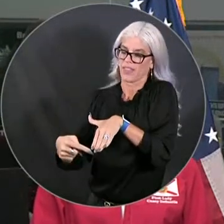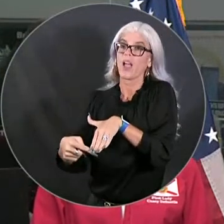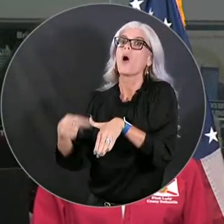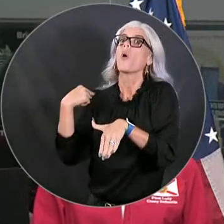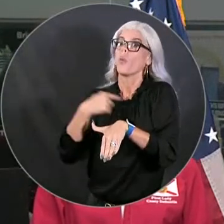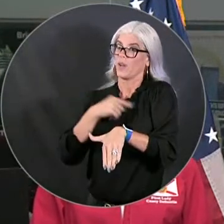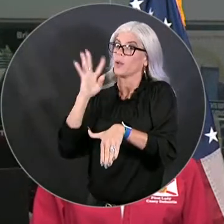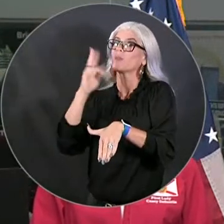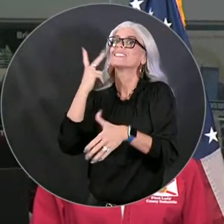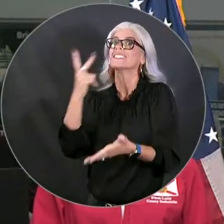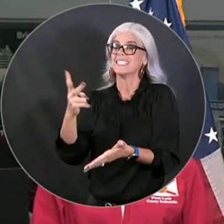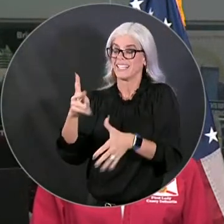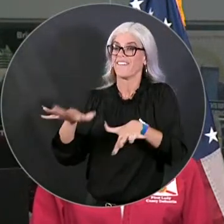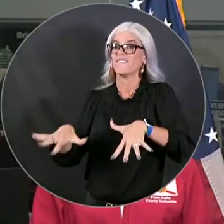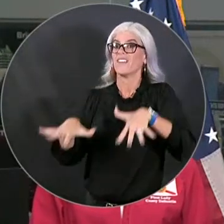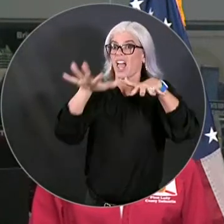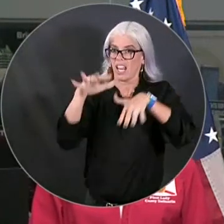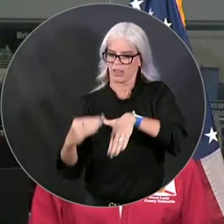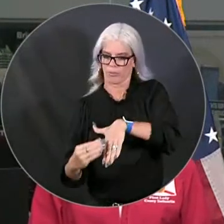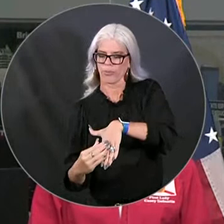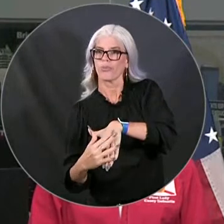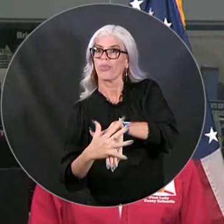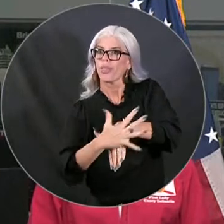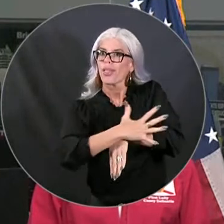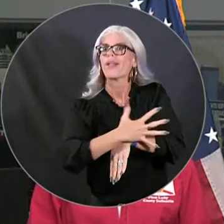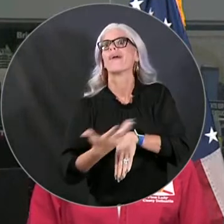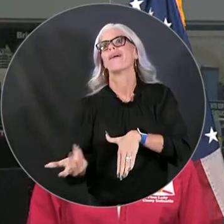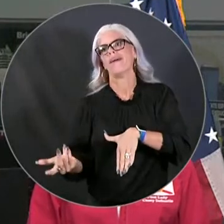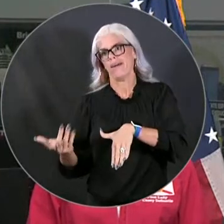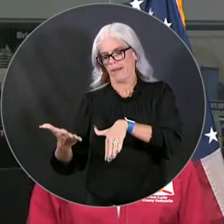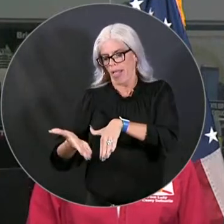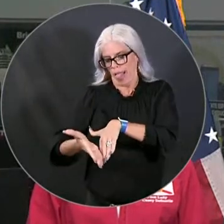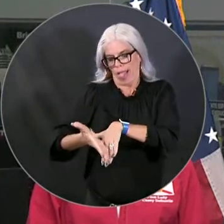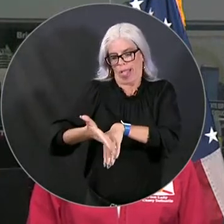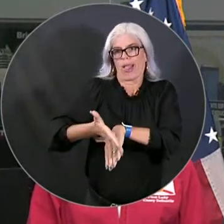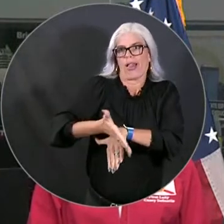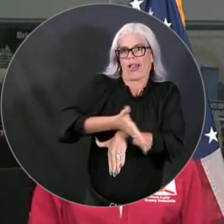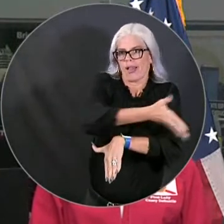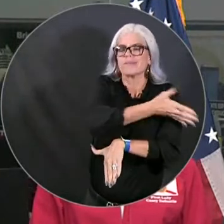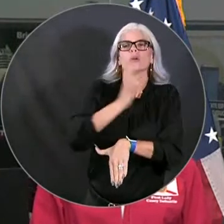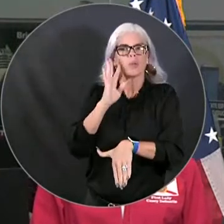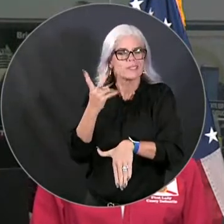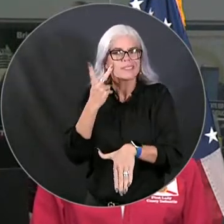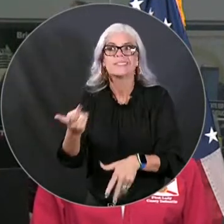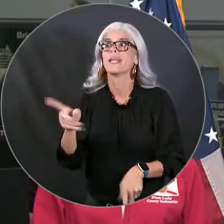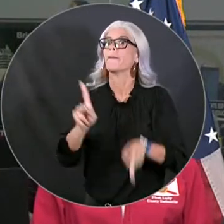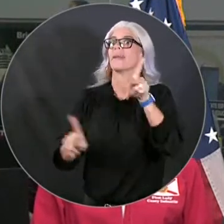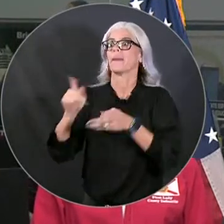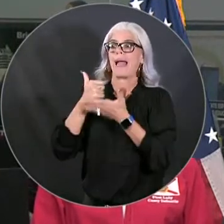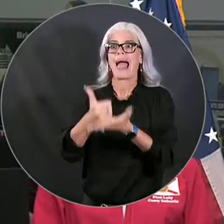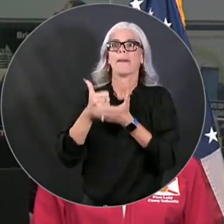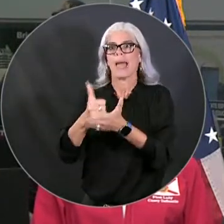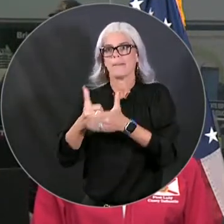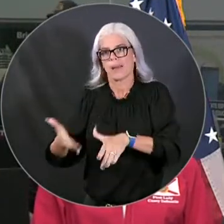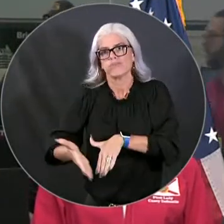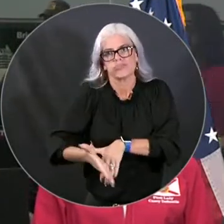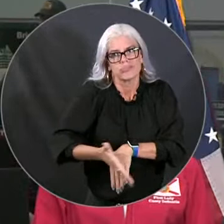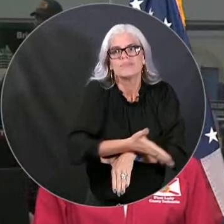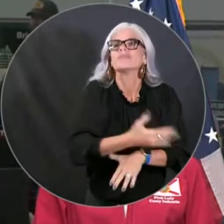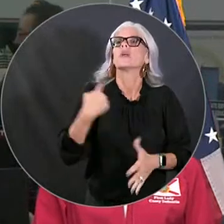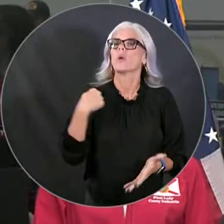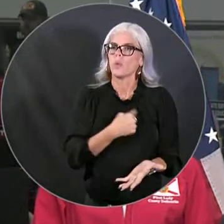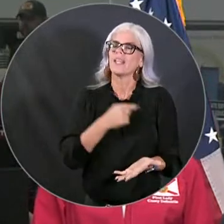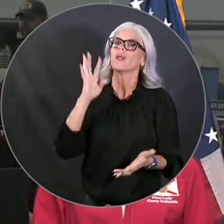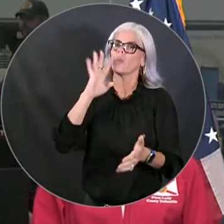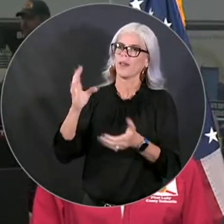made landfall are going to set records, and that's going to obviously be things that that will need to be responded